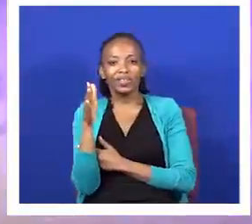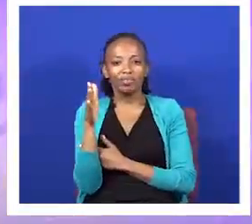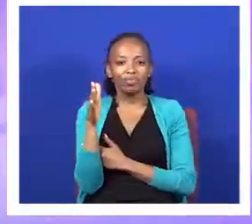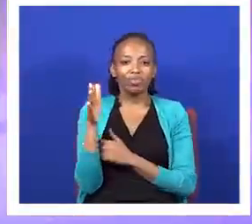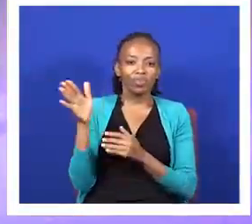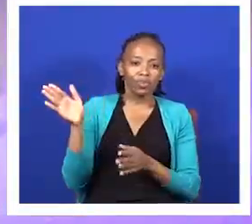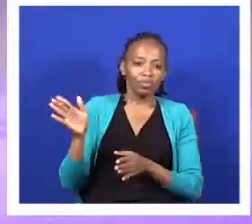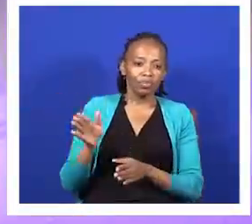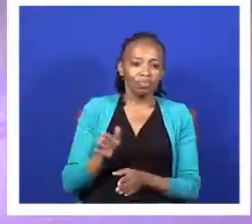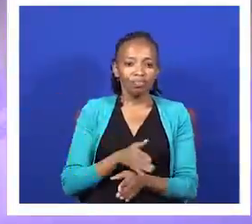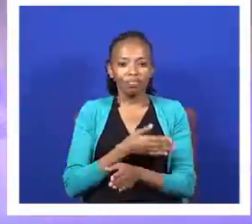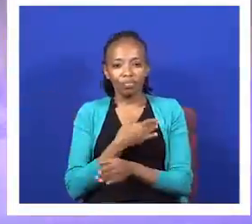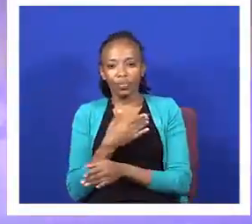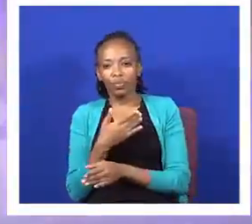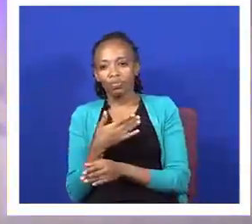God.